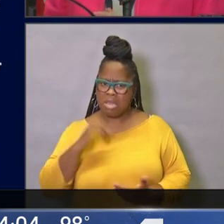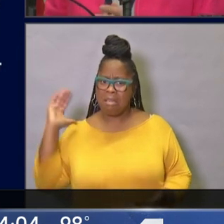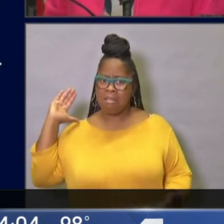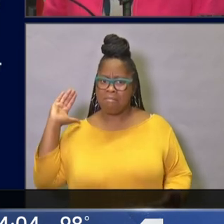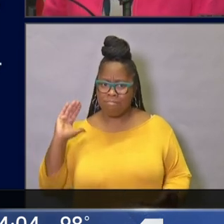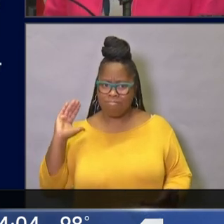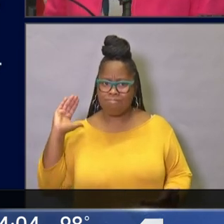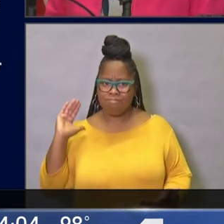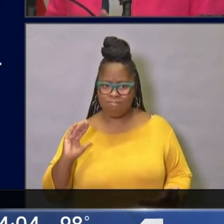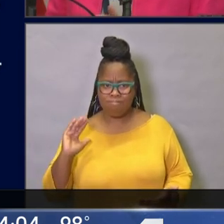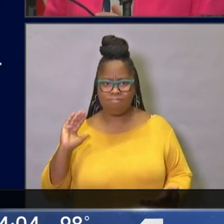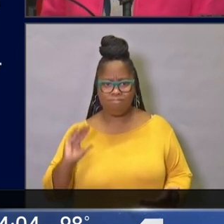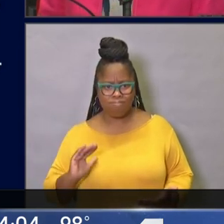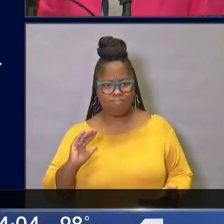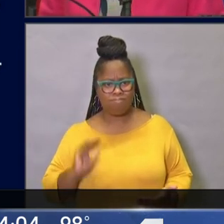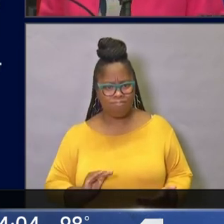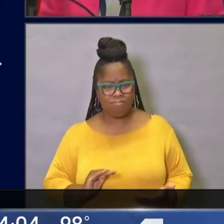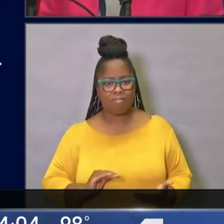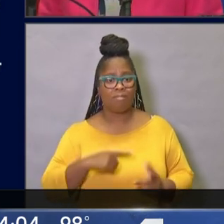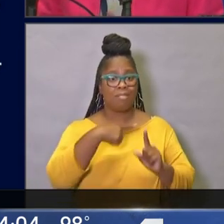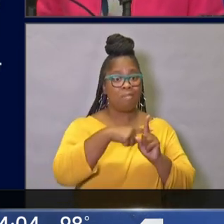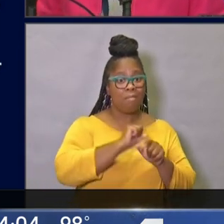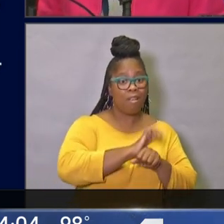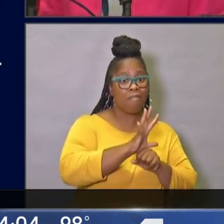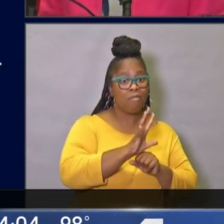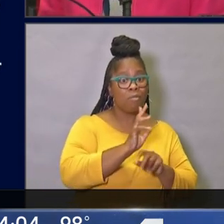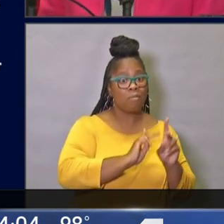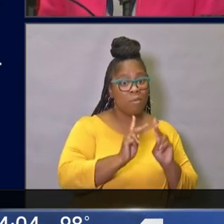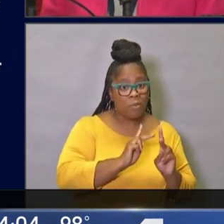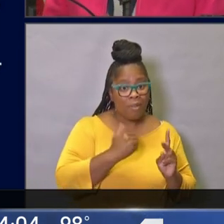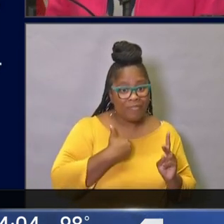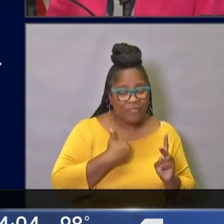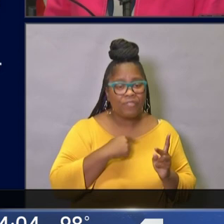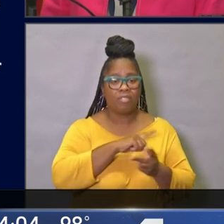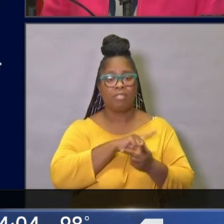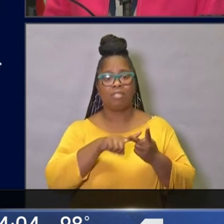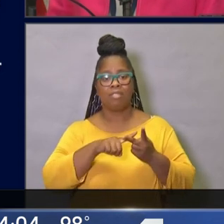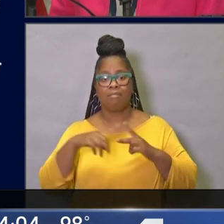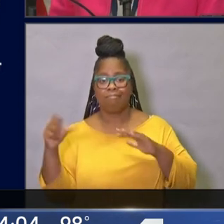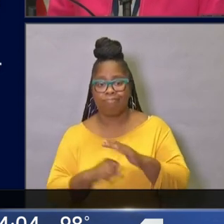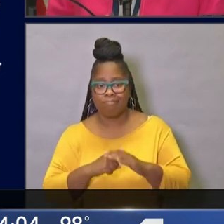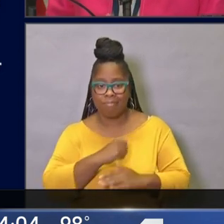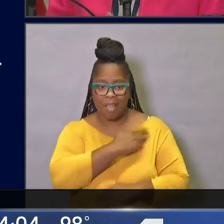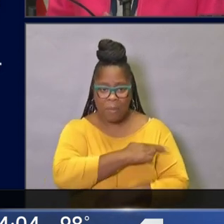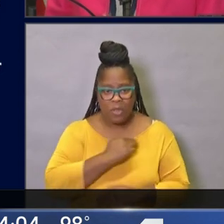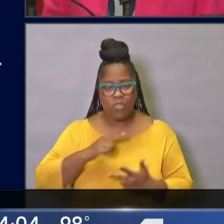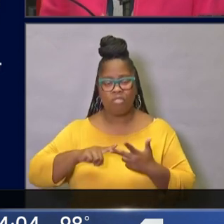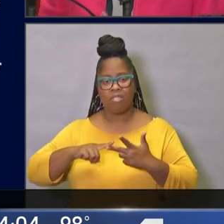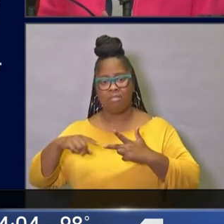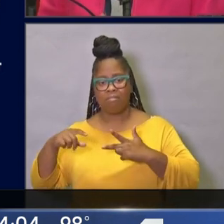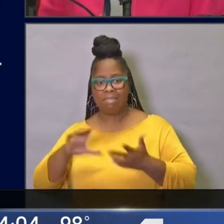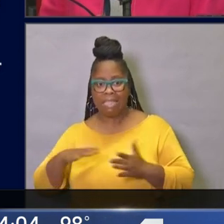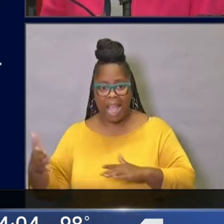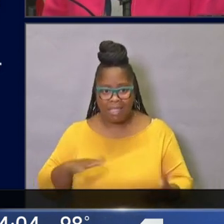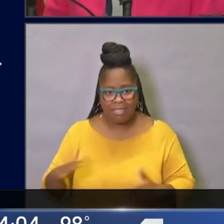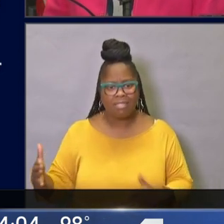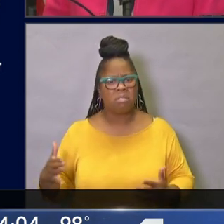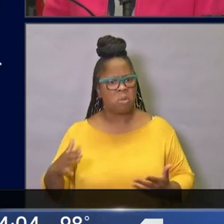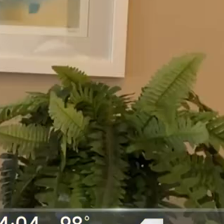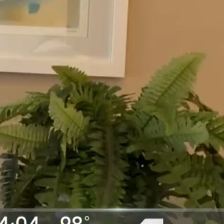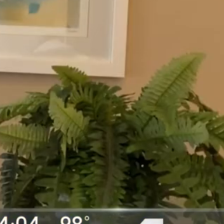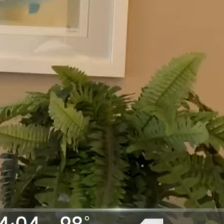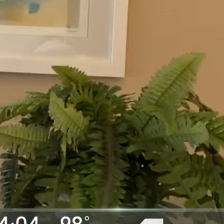cases, positivity rates, hospitalizations, and deaths. And this is due to the actions of businesses and